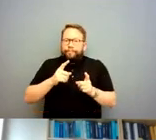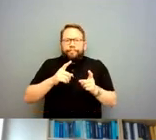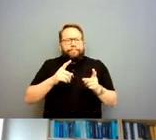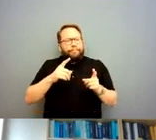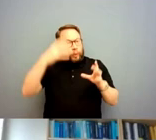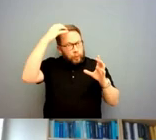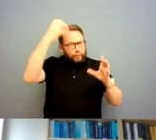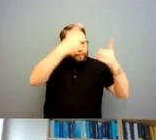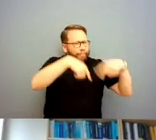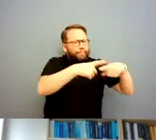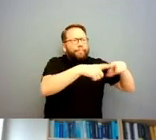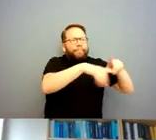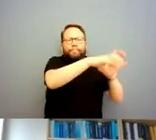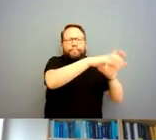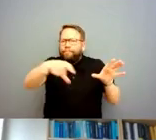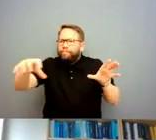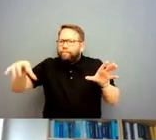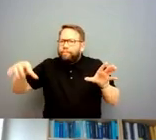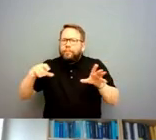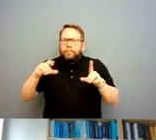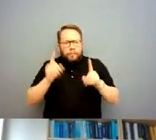the UN Declaration, and also the